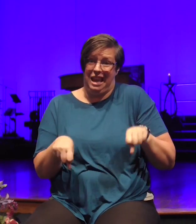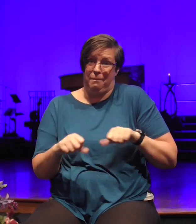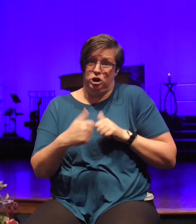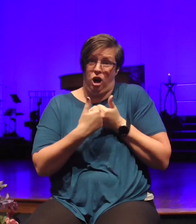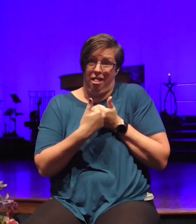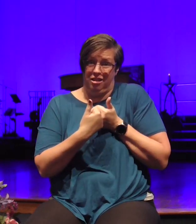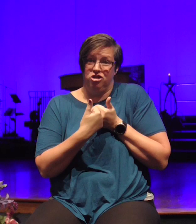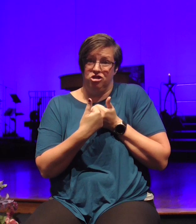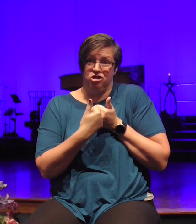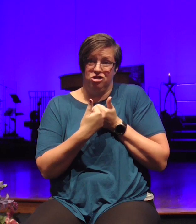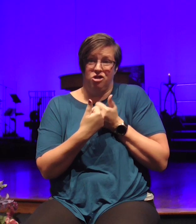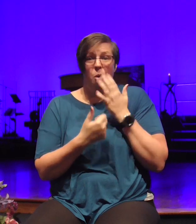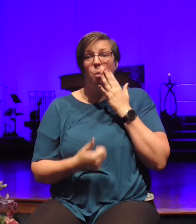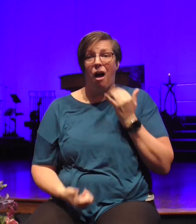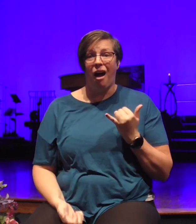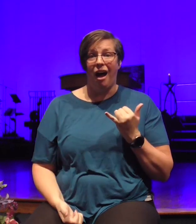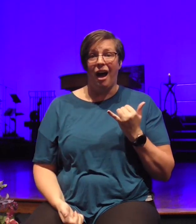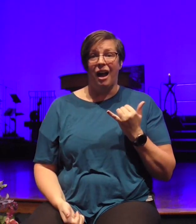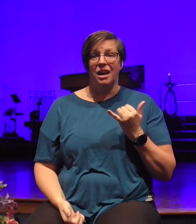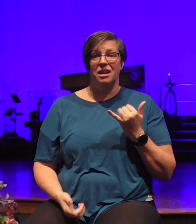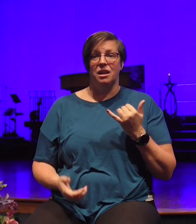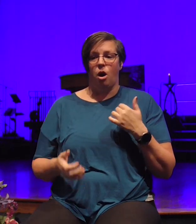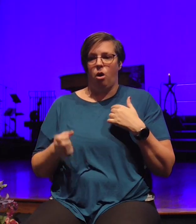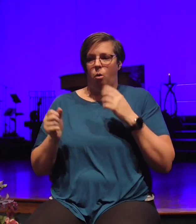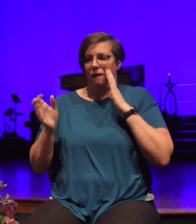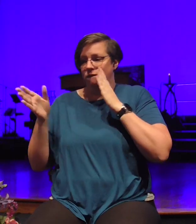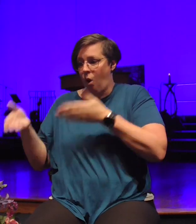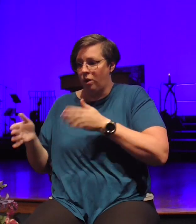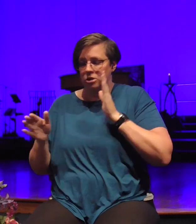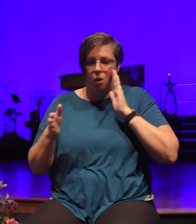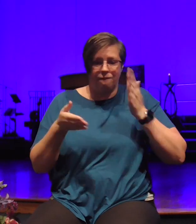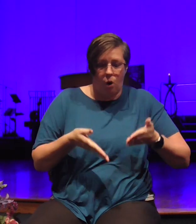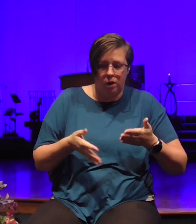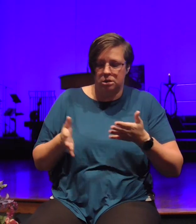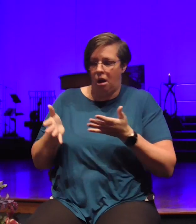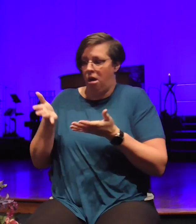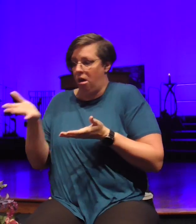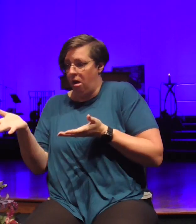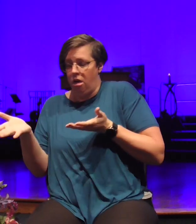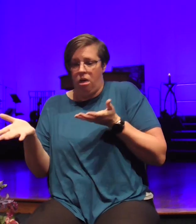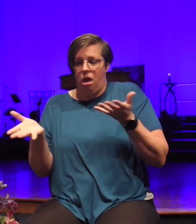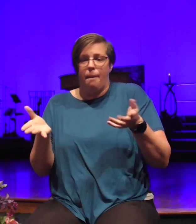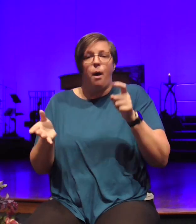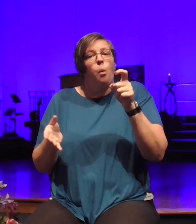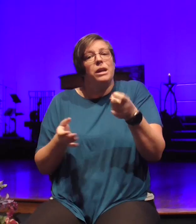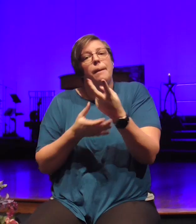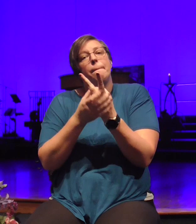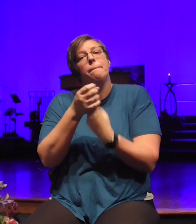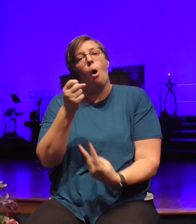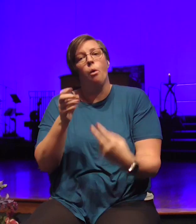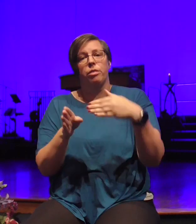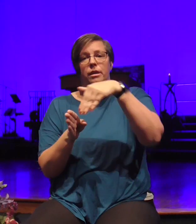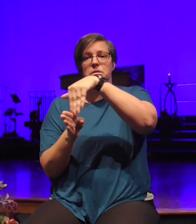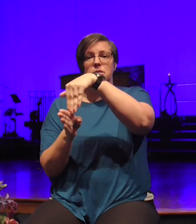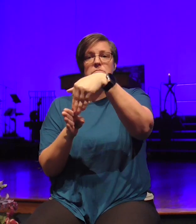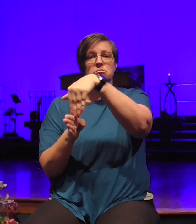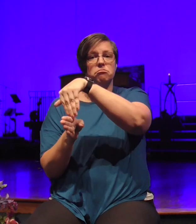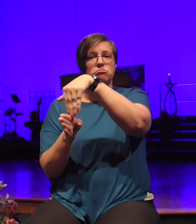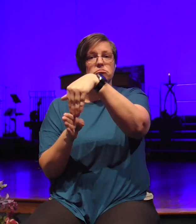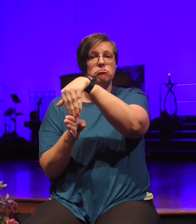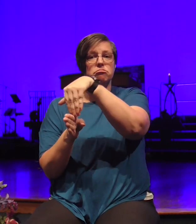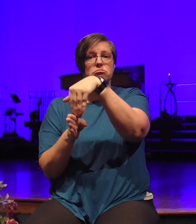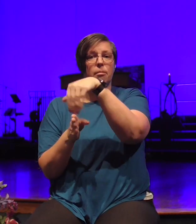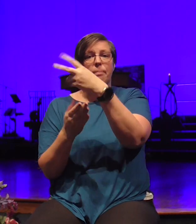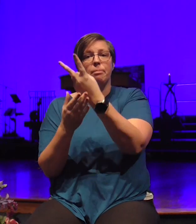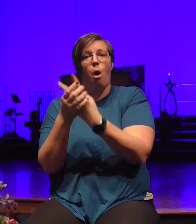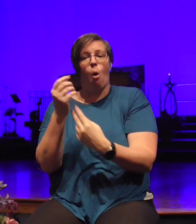because we can get caught up in one or the other. And it really can be a dance of both ends. That